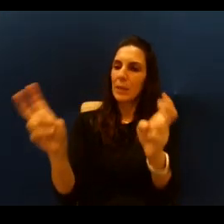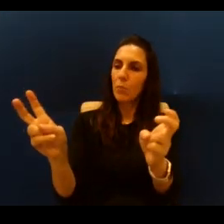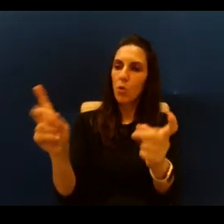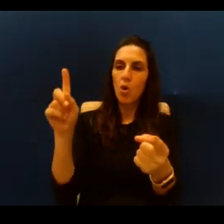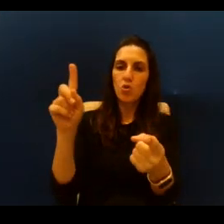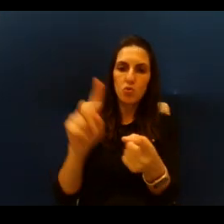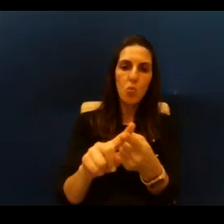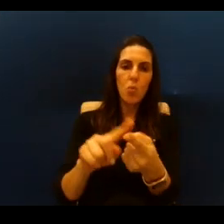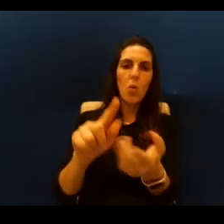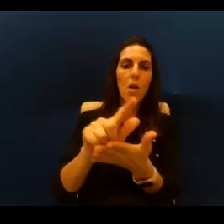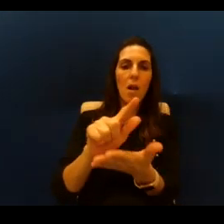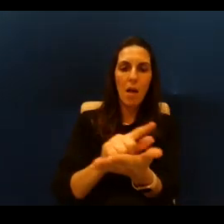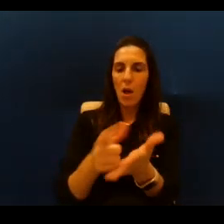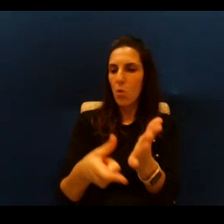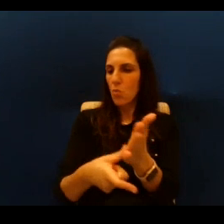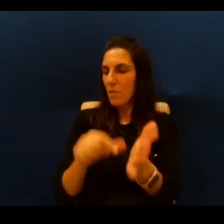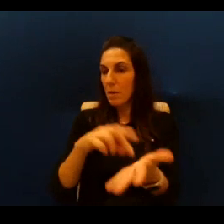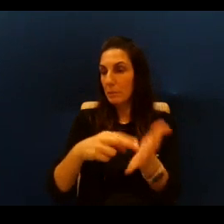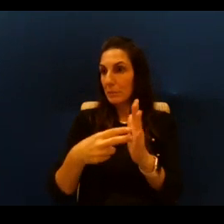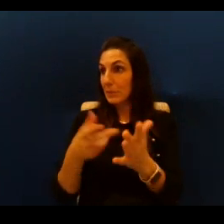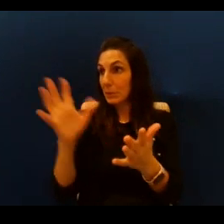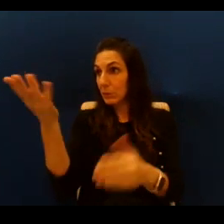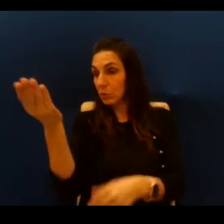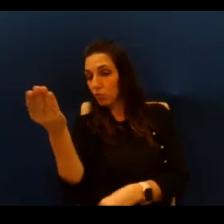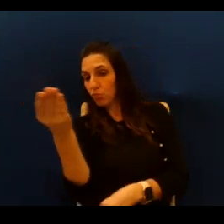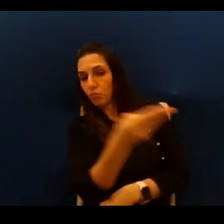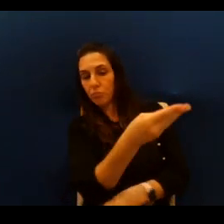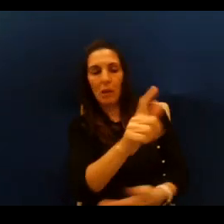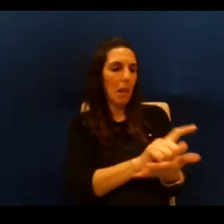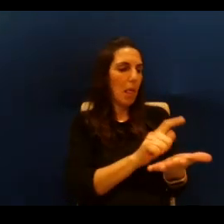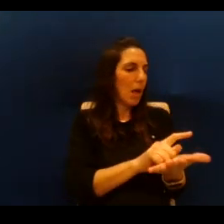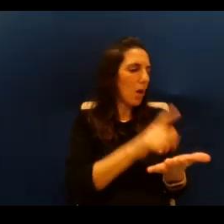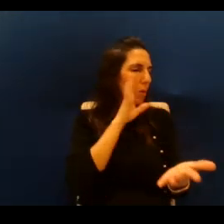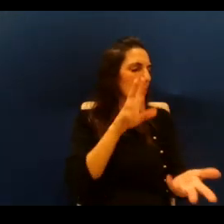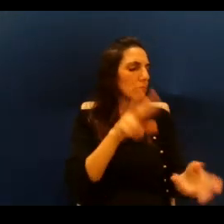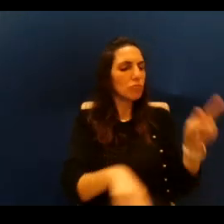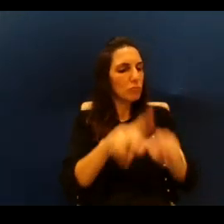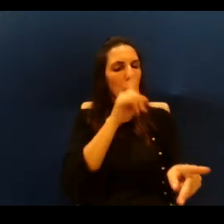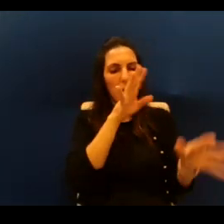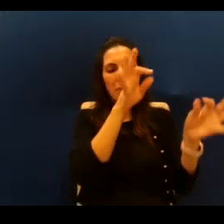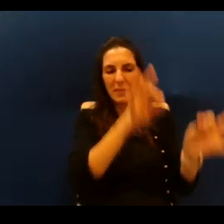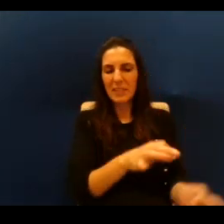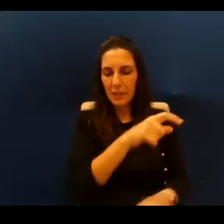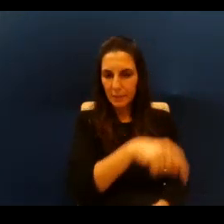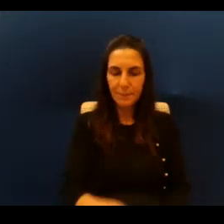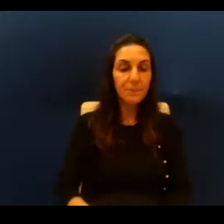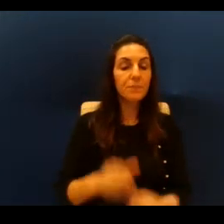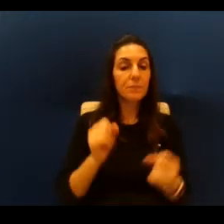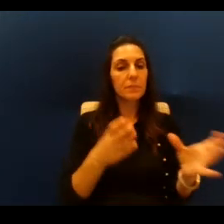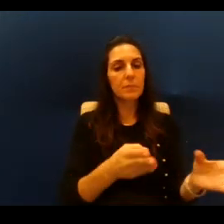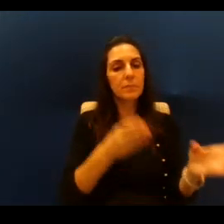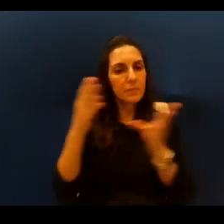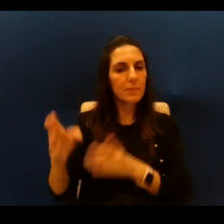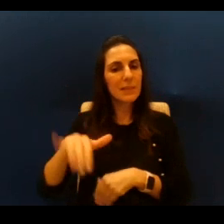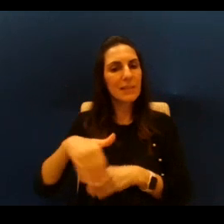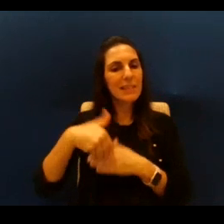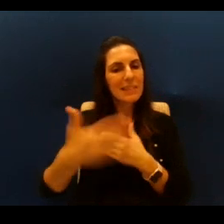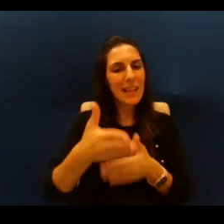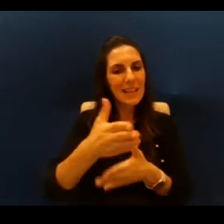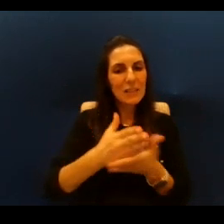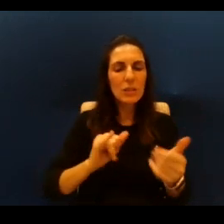Yes, that's all right. Great. All right. Thank you, Twee. And thank you, council. So we're now going to move on to the next section, which is